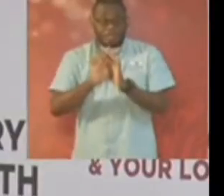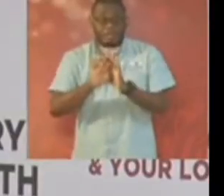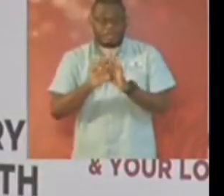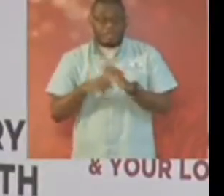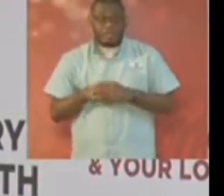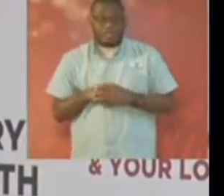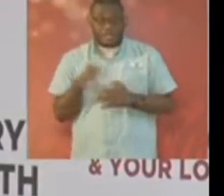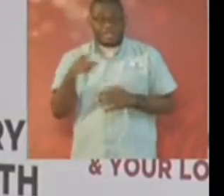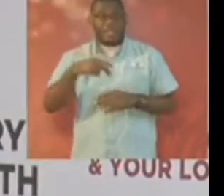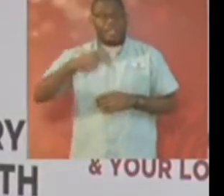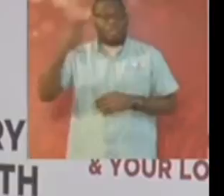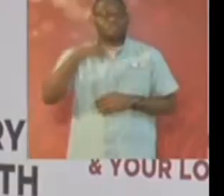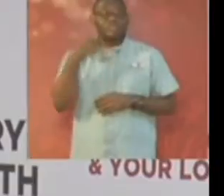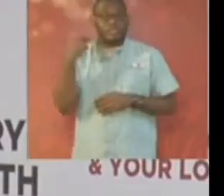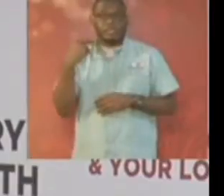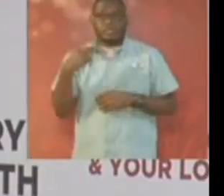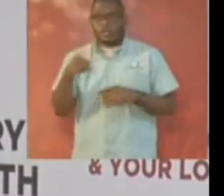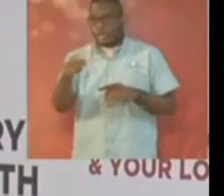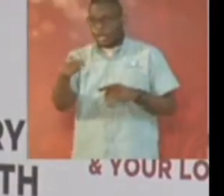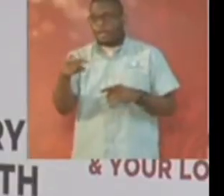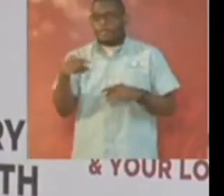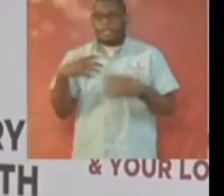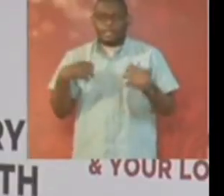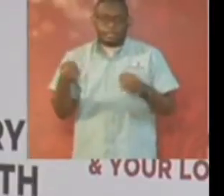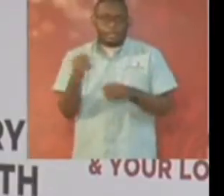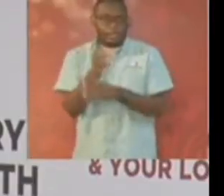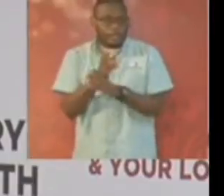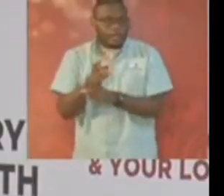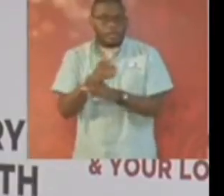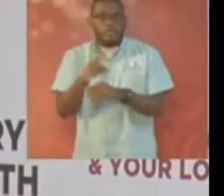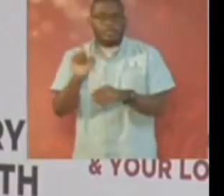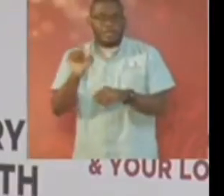and settings where there's a lot of